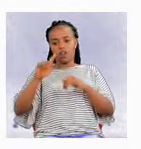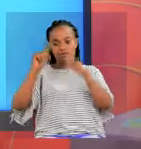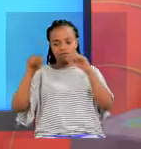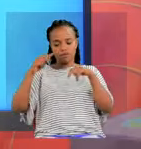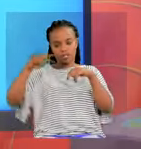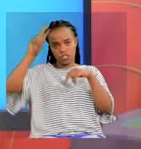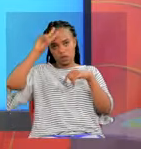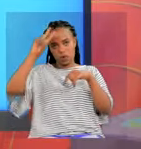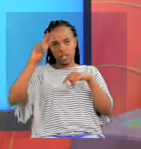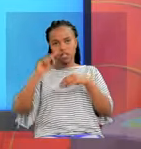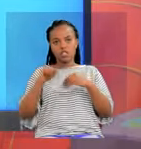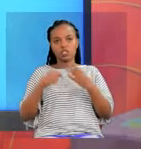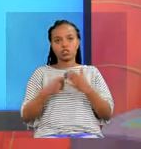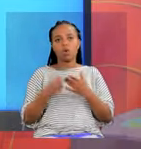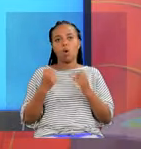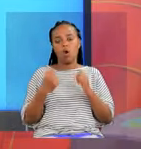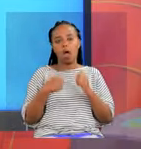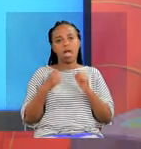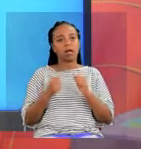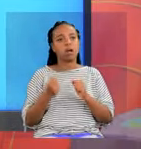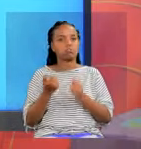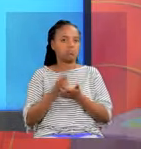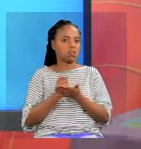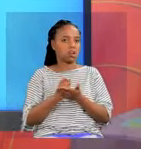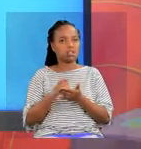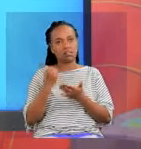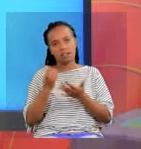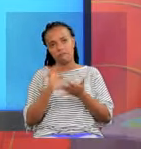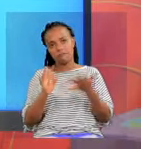squared. So I can rewrite this in other form.